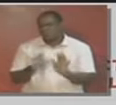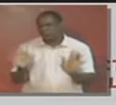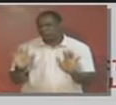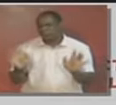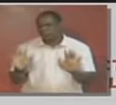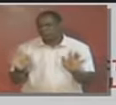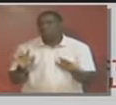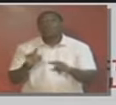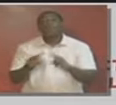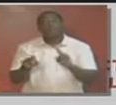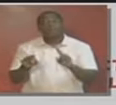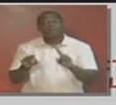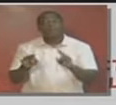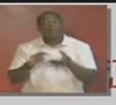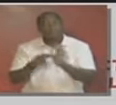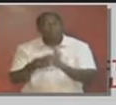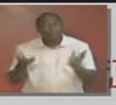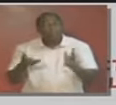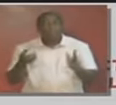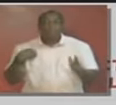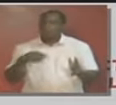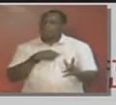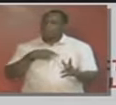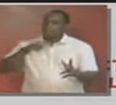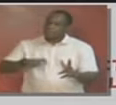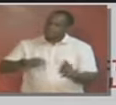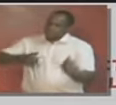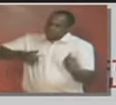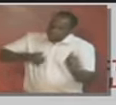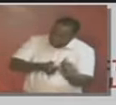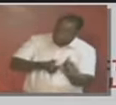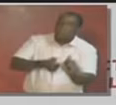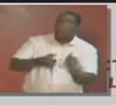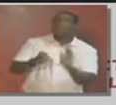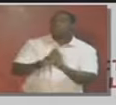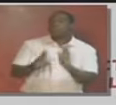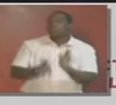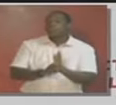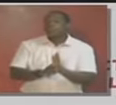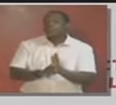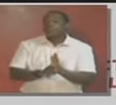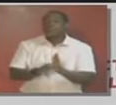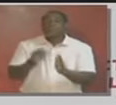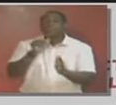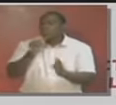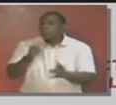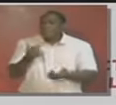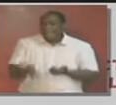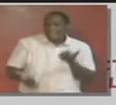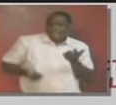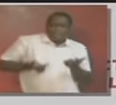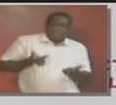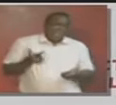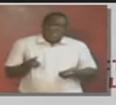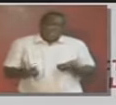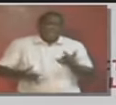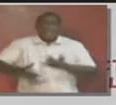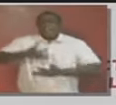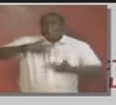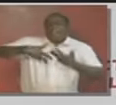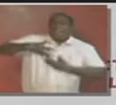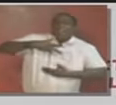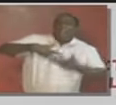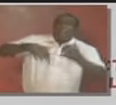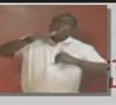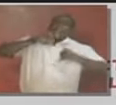our adherence to the public health measures, in our adherence to avoiding gatherings, in the adherence to wearing the masks, all of those things that